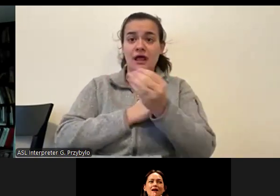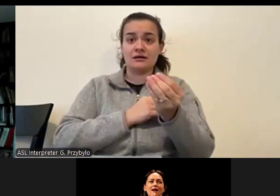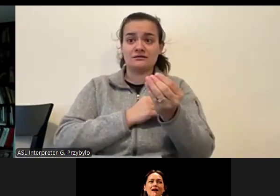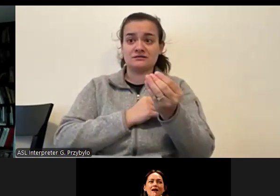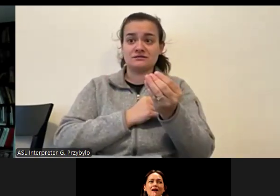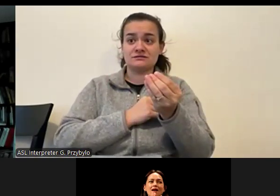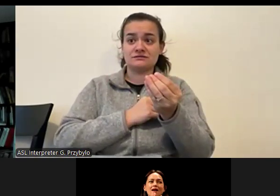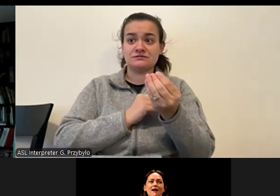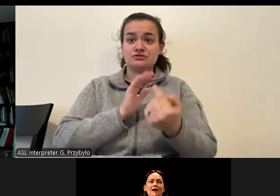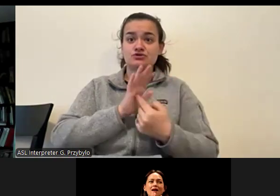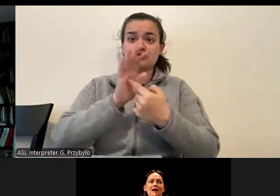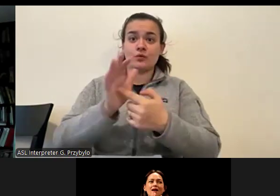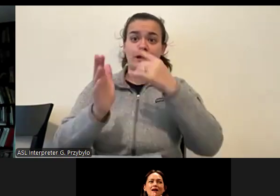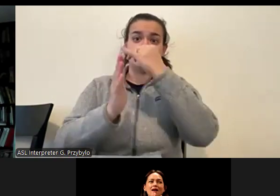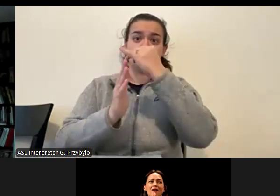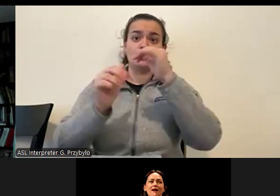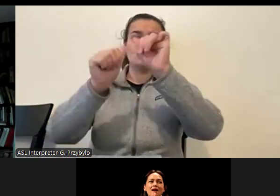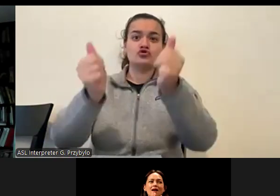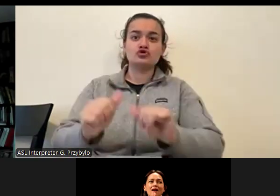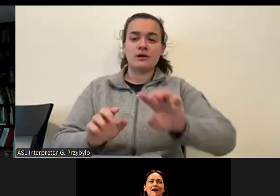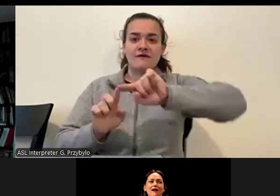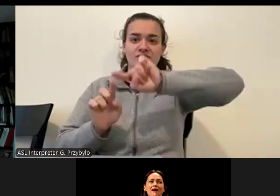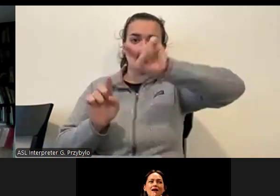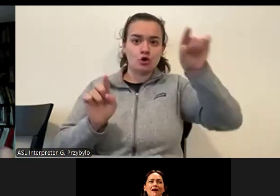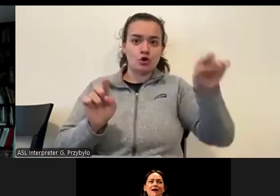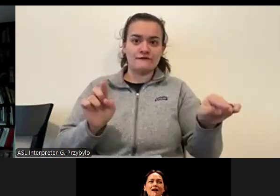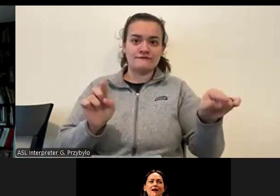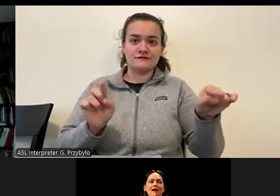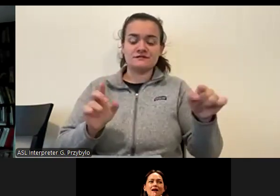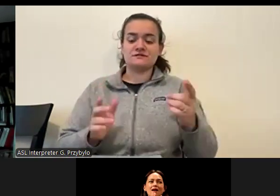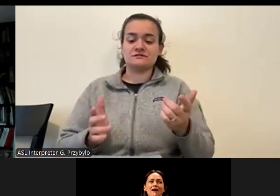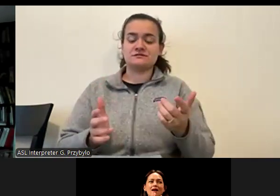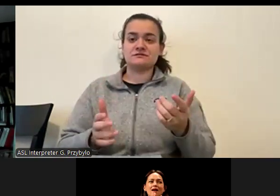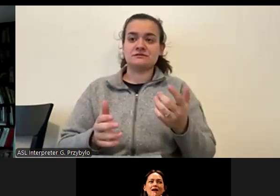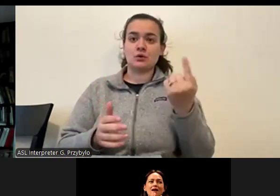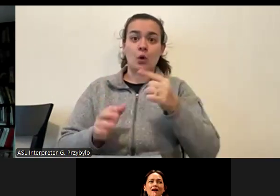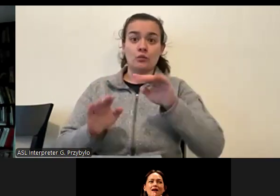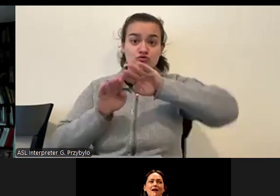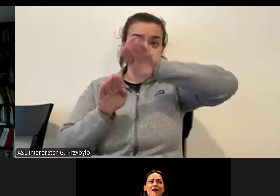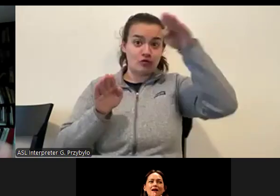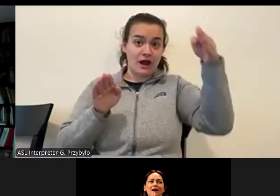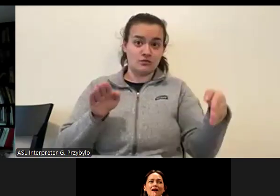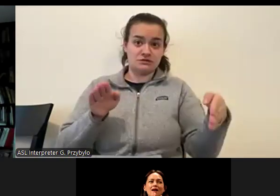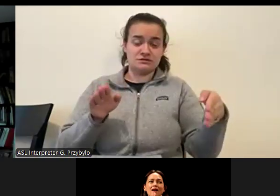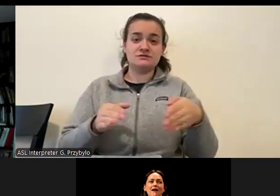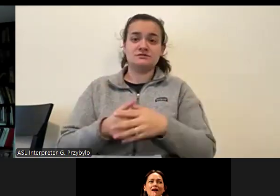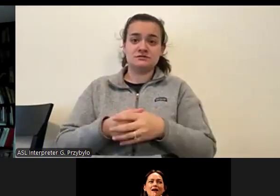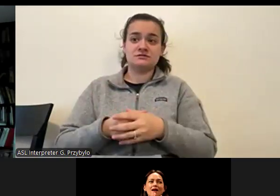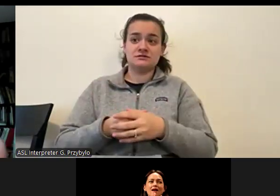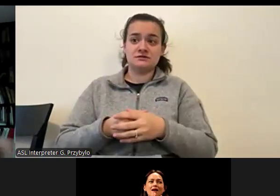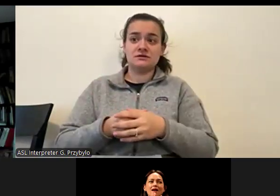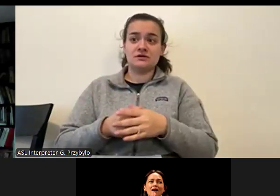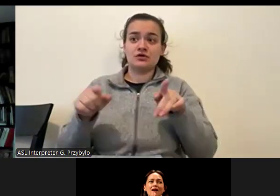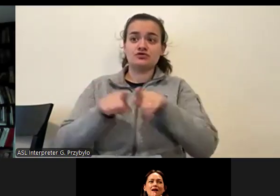showing the shape of the curves, and they're always rounded. And there's also the